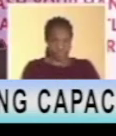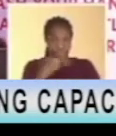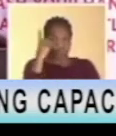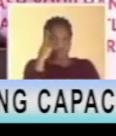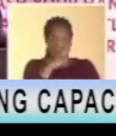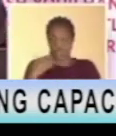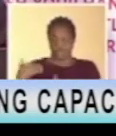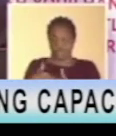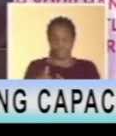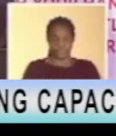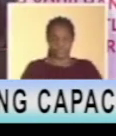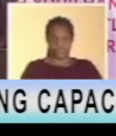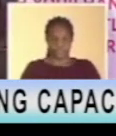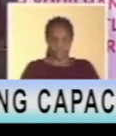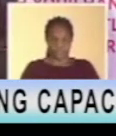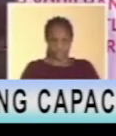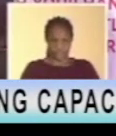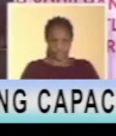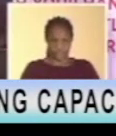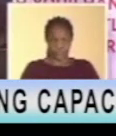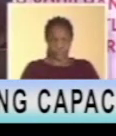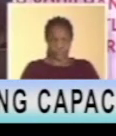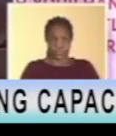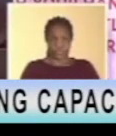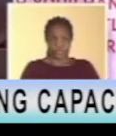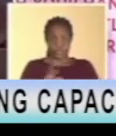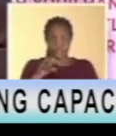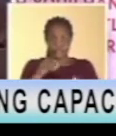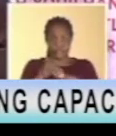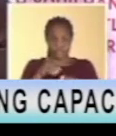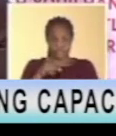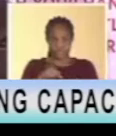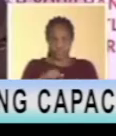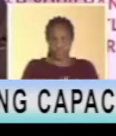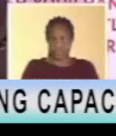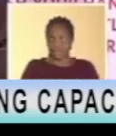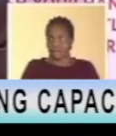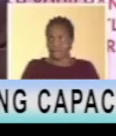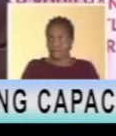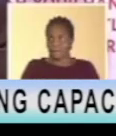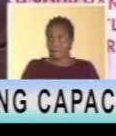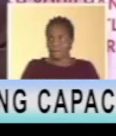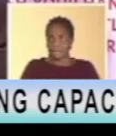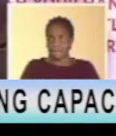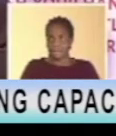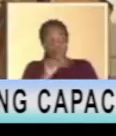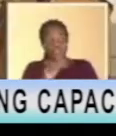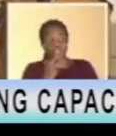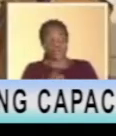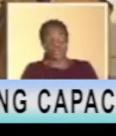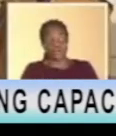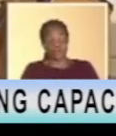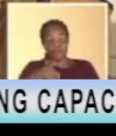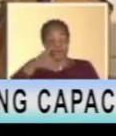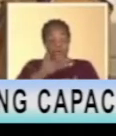hours. Out of this, a record total of